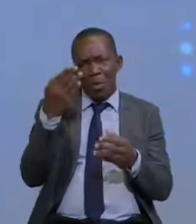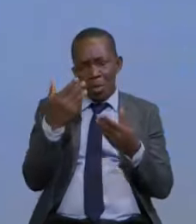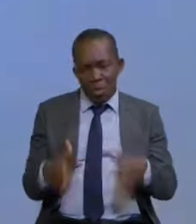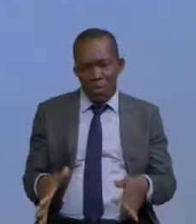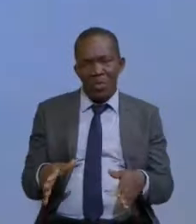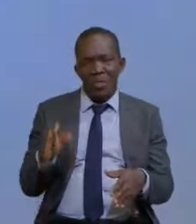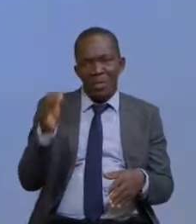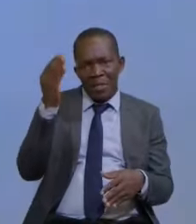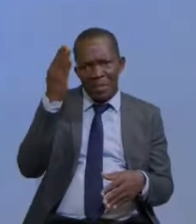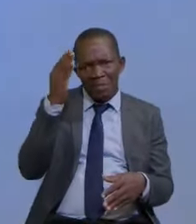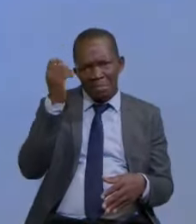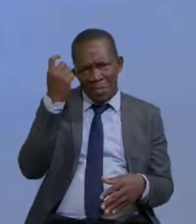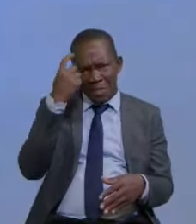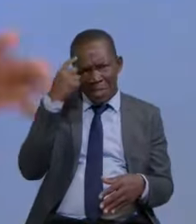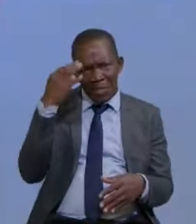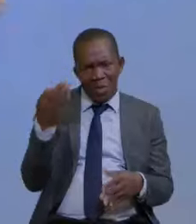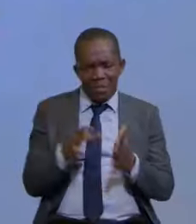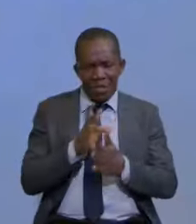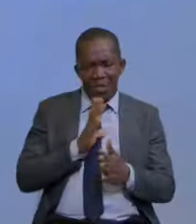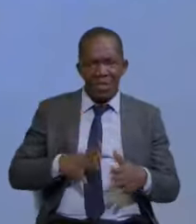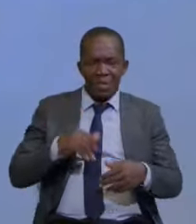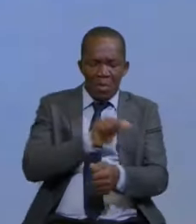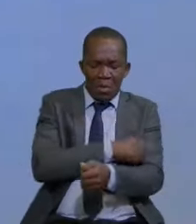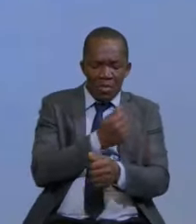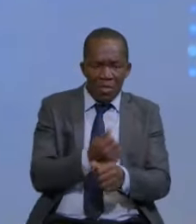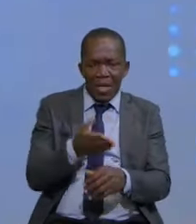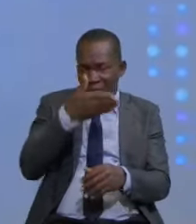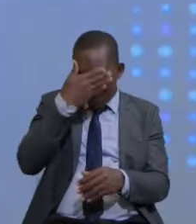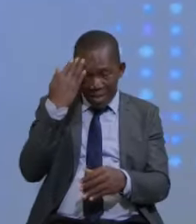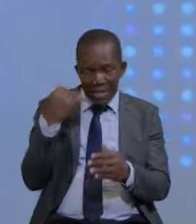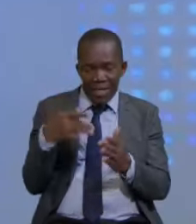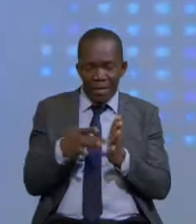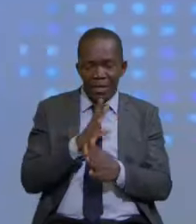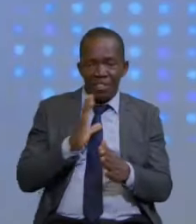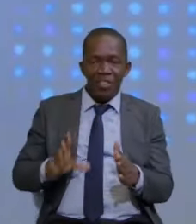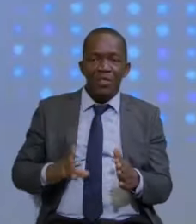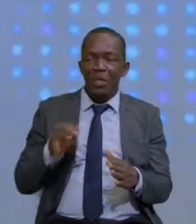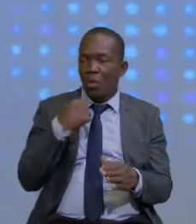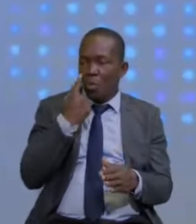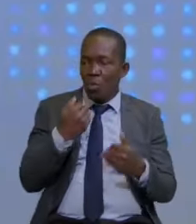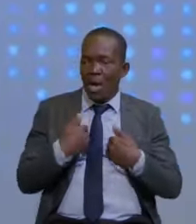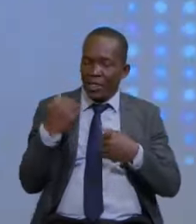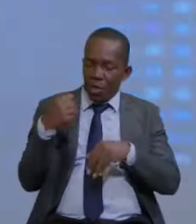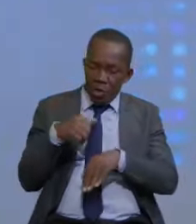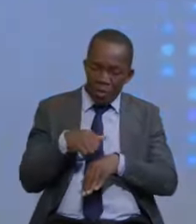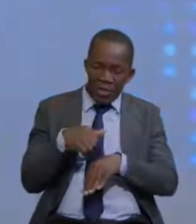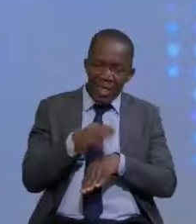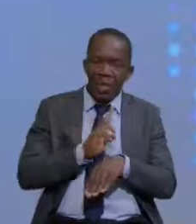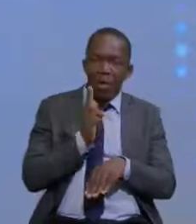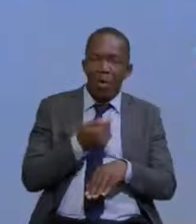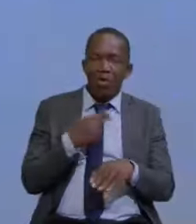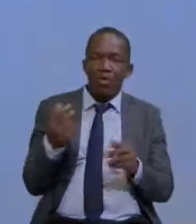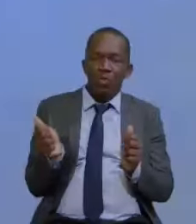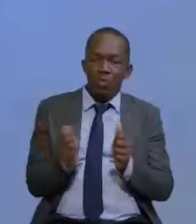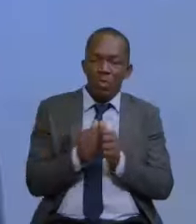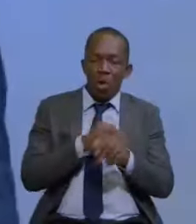has commissioned us as all power in heaven and on earth. Their preaching